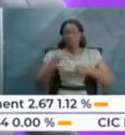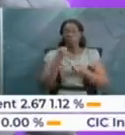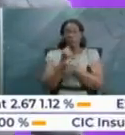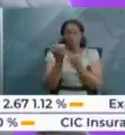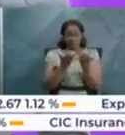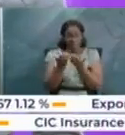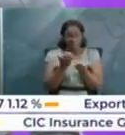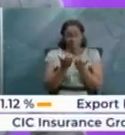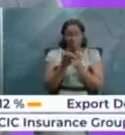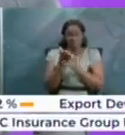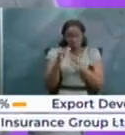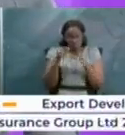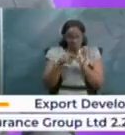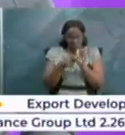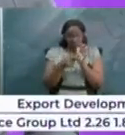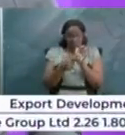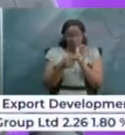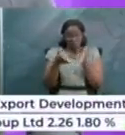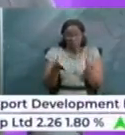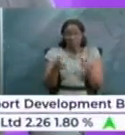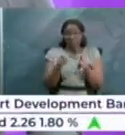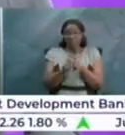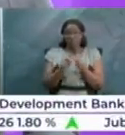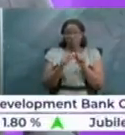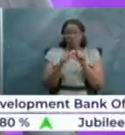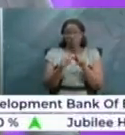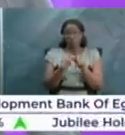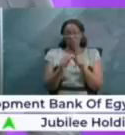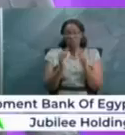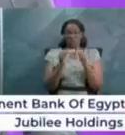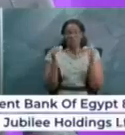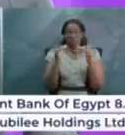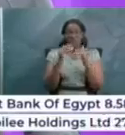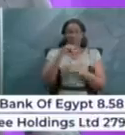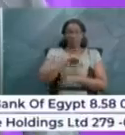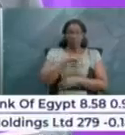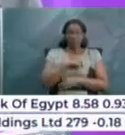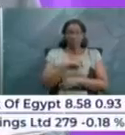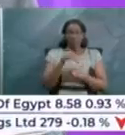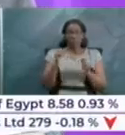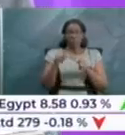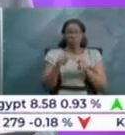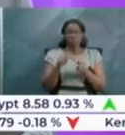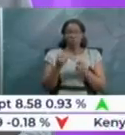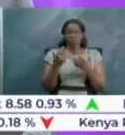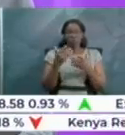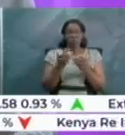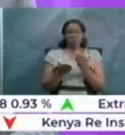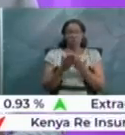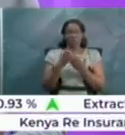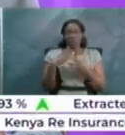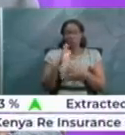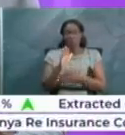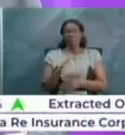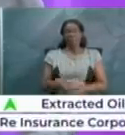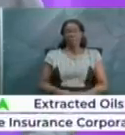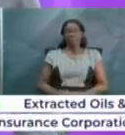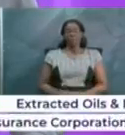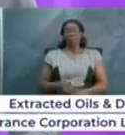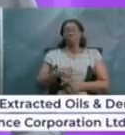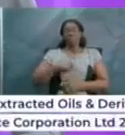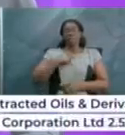business via this show. Yes. And actually still keep their level of income, still be able to feed their people. Now, Avido jackets go only